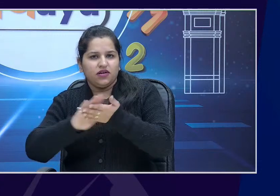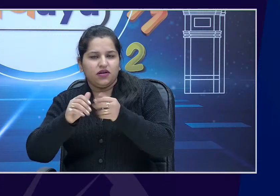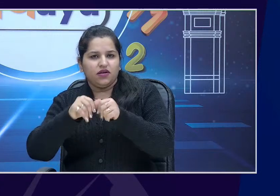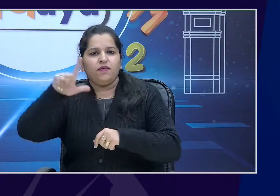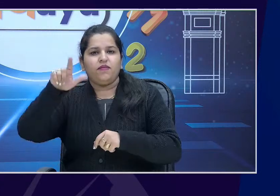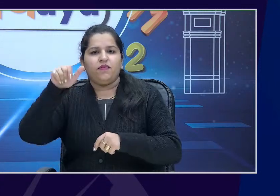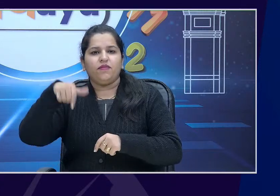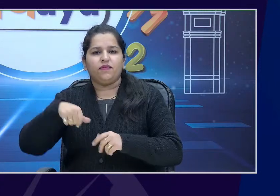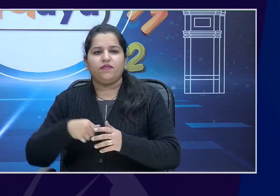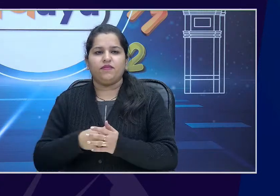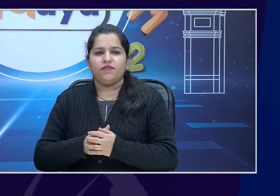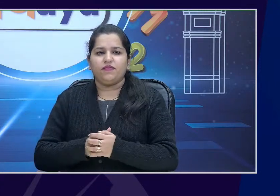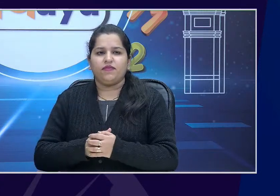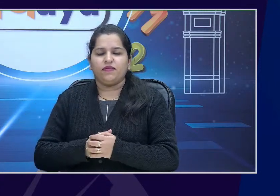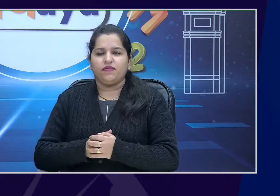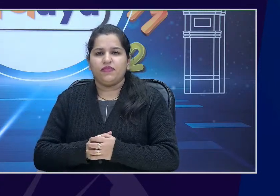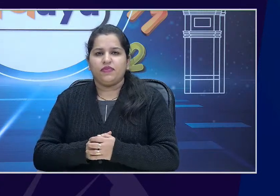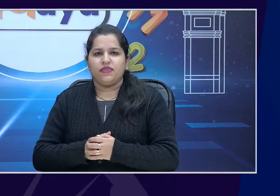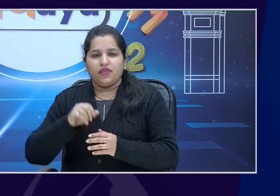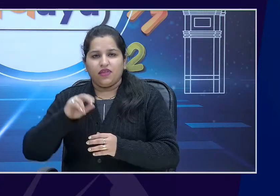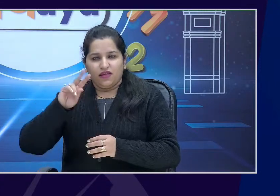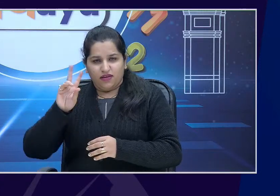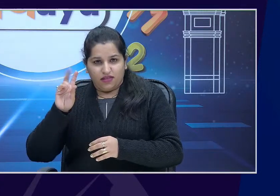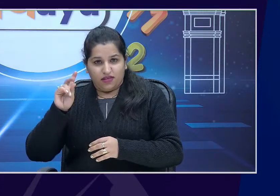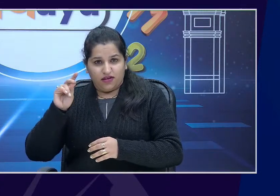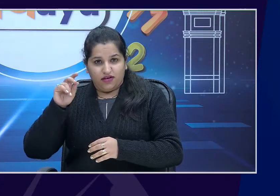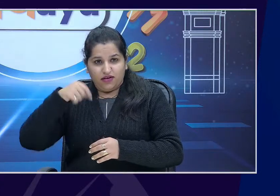homework, ma'am. Okay. Don't want the